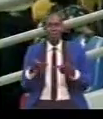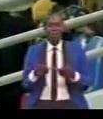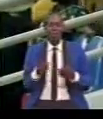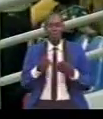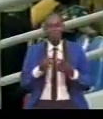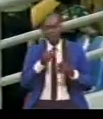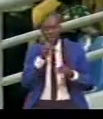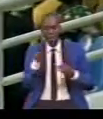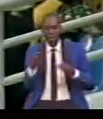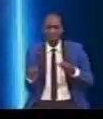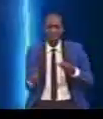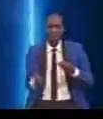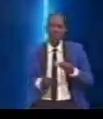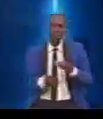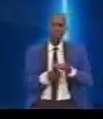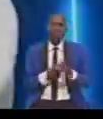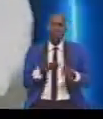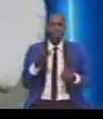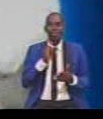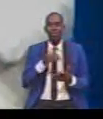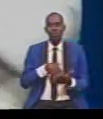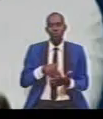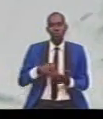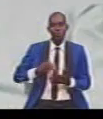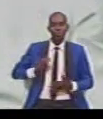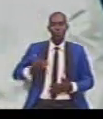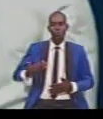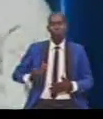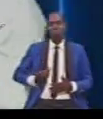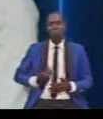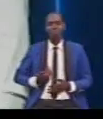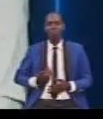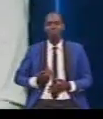wanting a place to hide this weary soul,